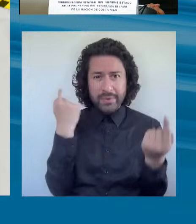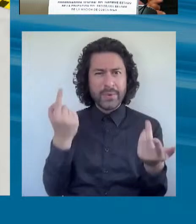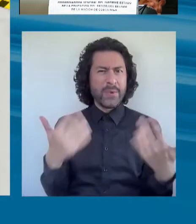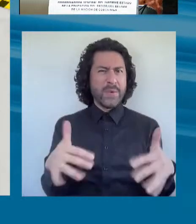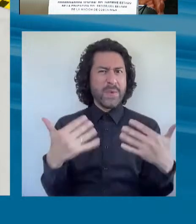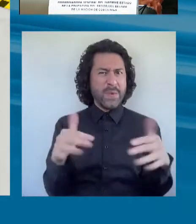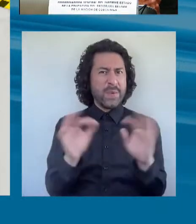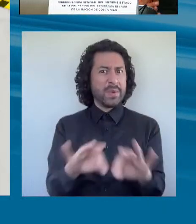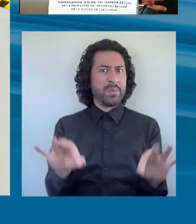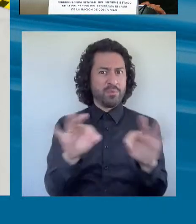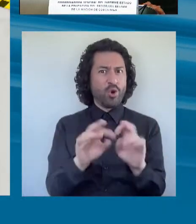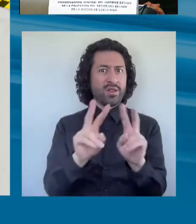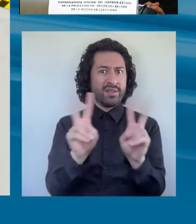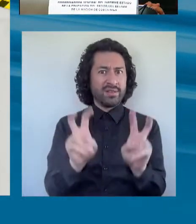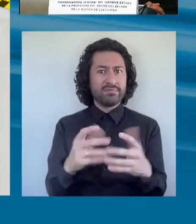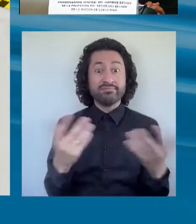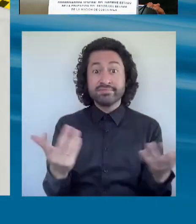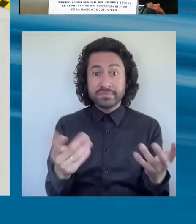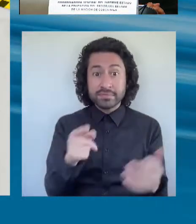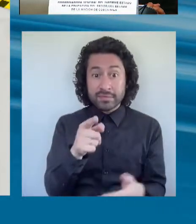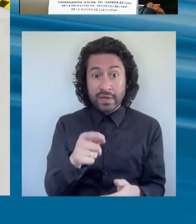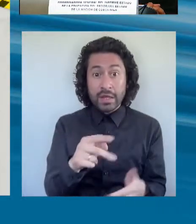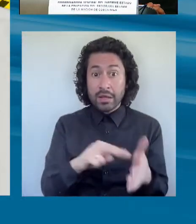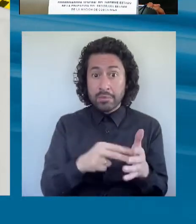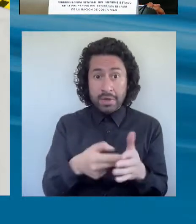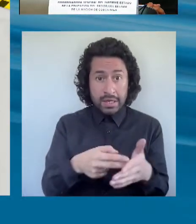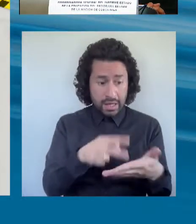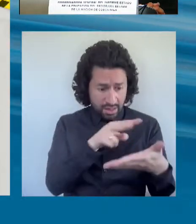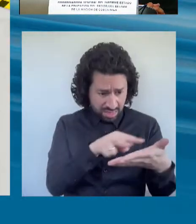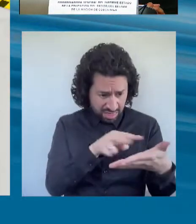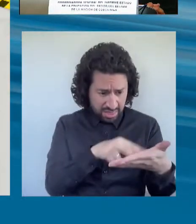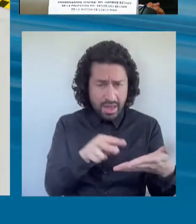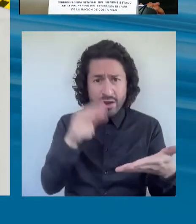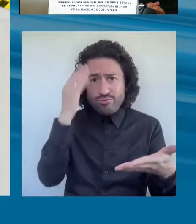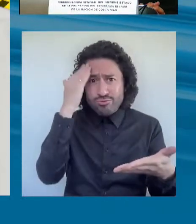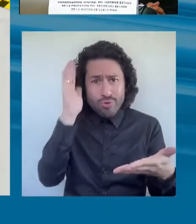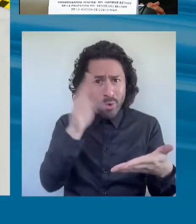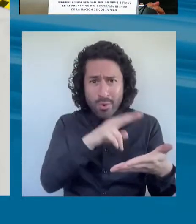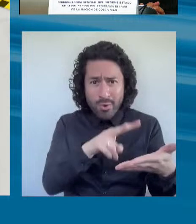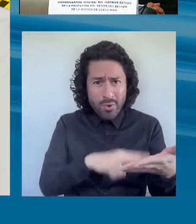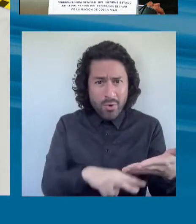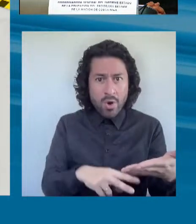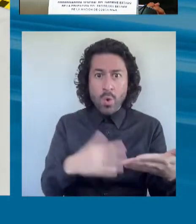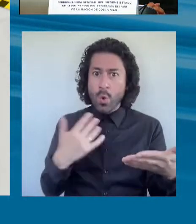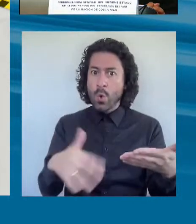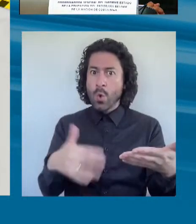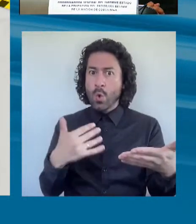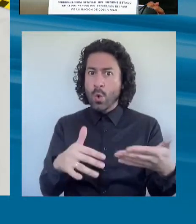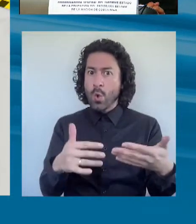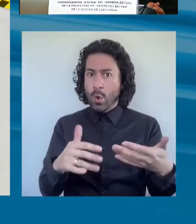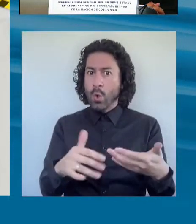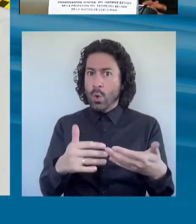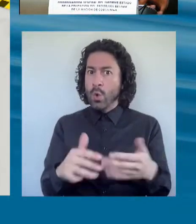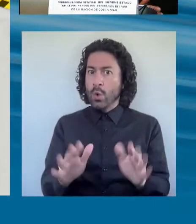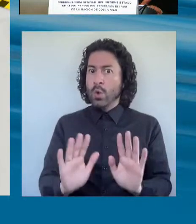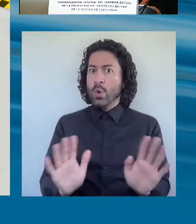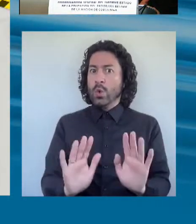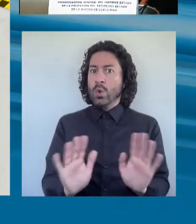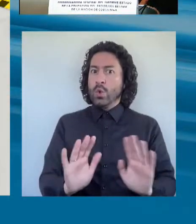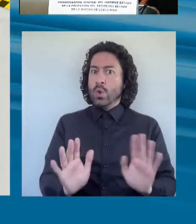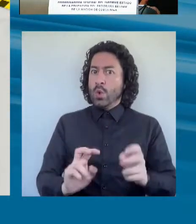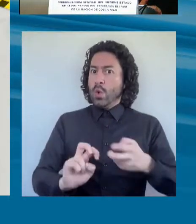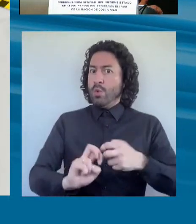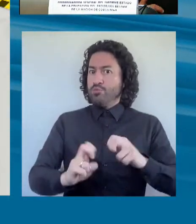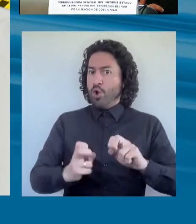that they're lagging quite behind. If they don't know how to read or understand a text, then they're going to have